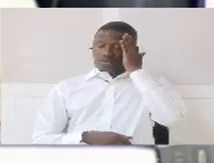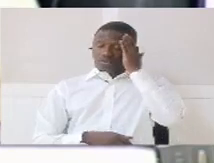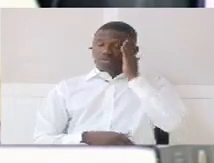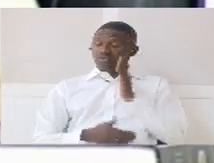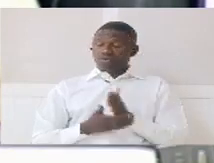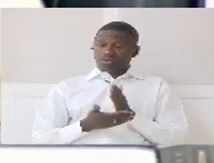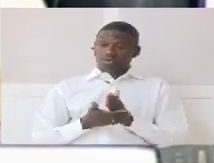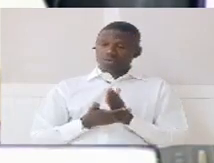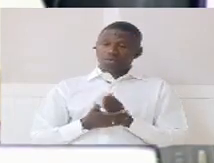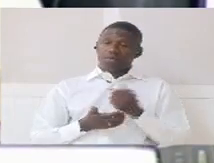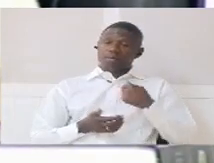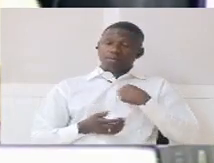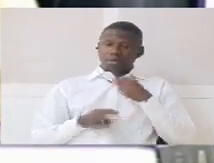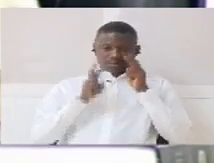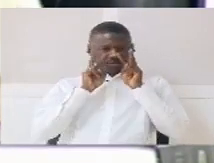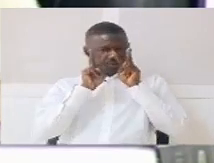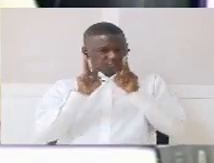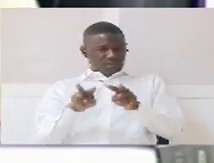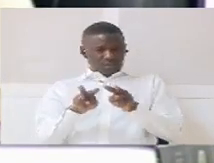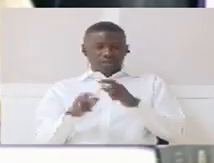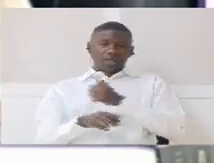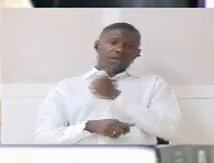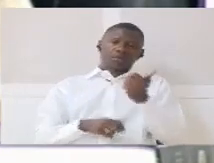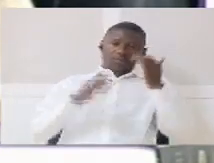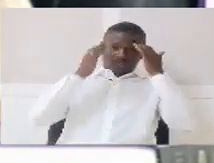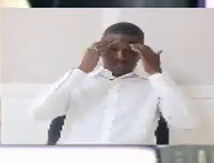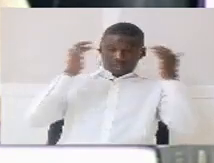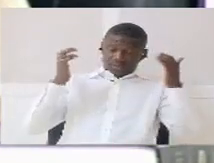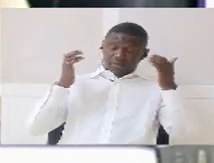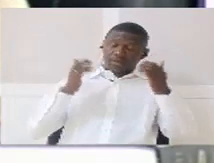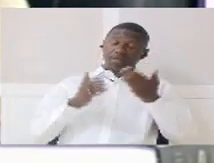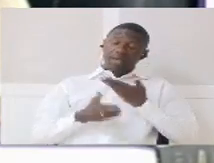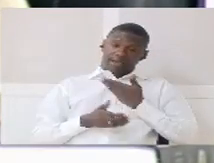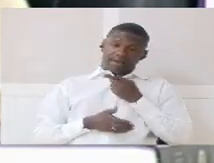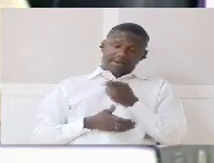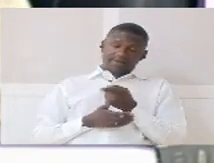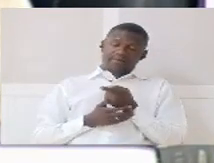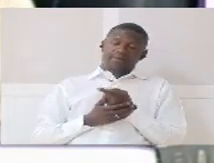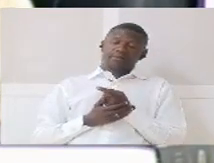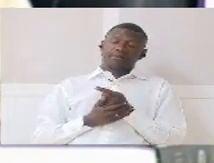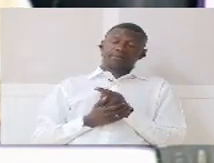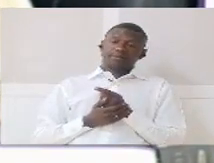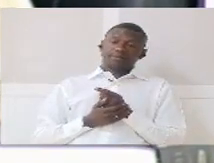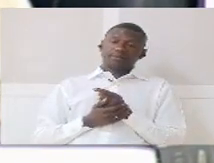But I know that. Na observation or na experience je. By my observation and my experience as well.